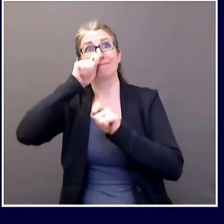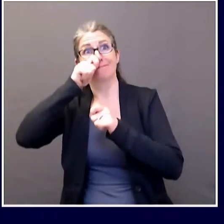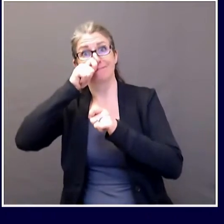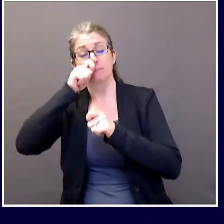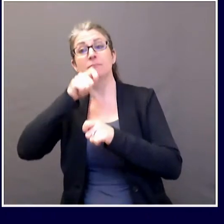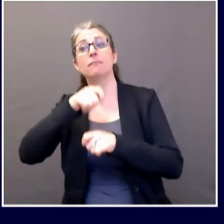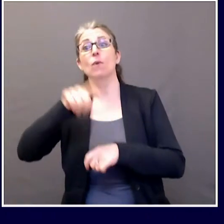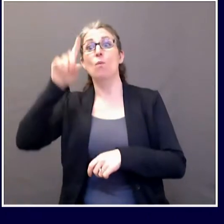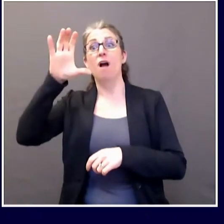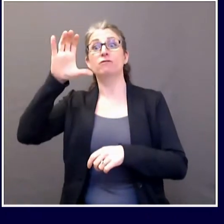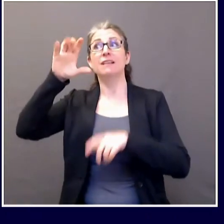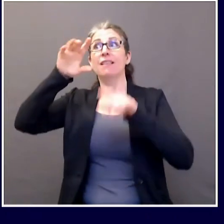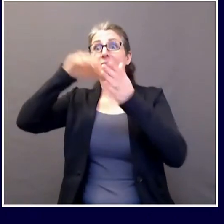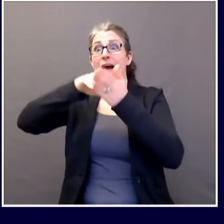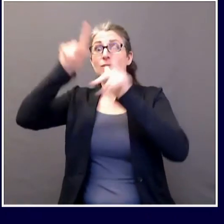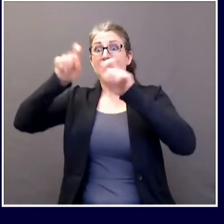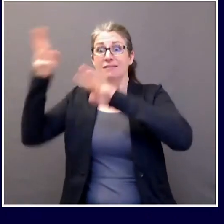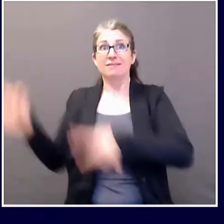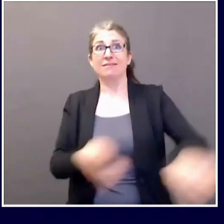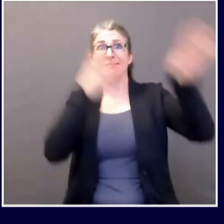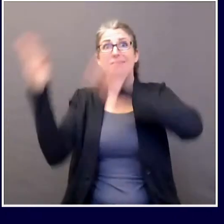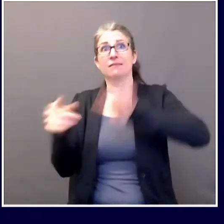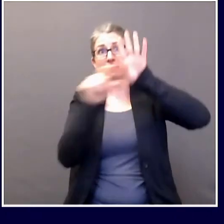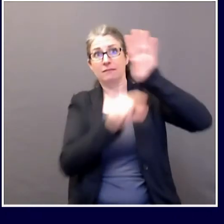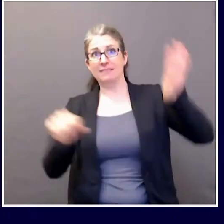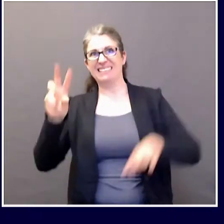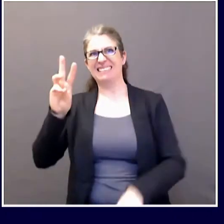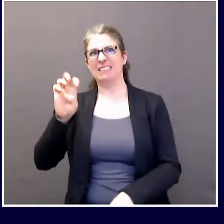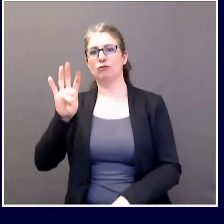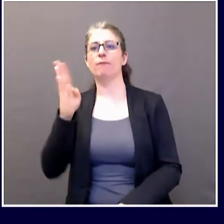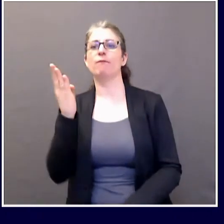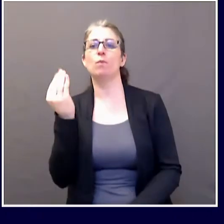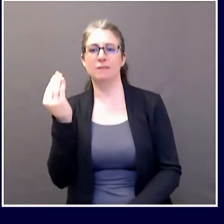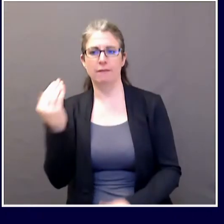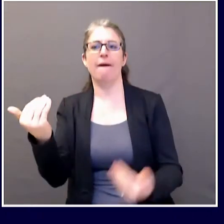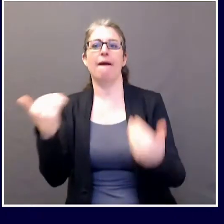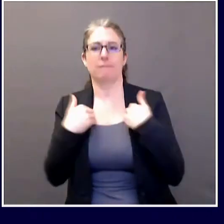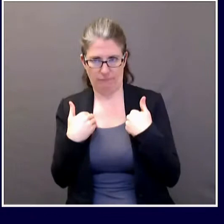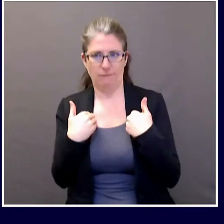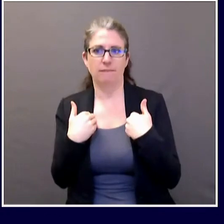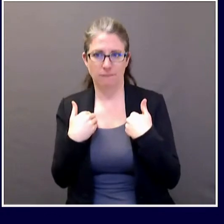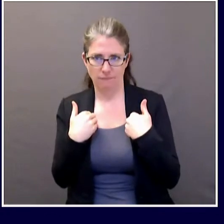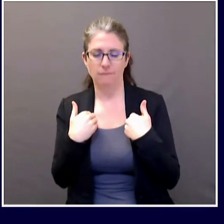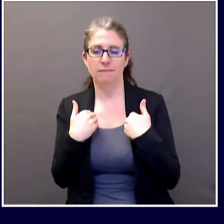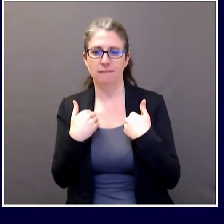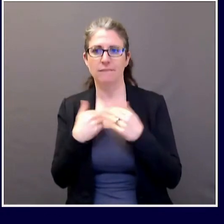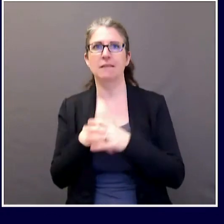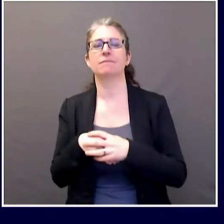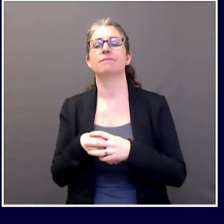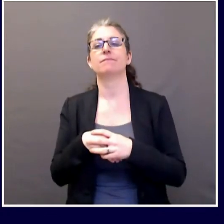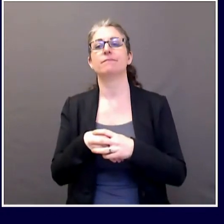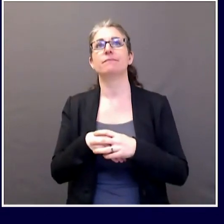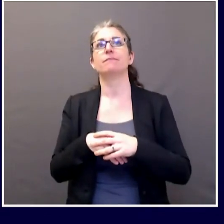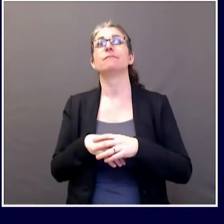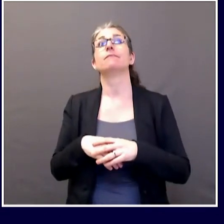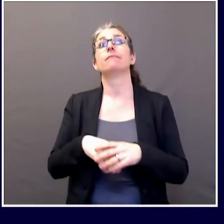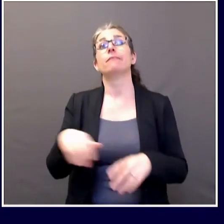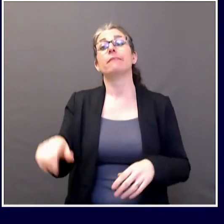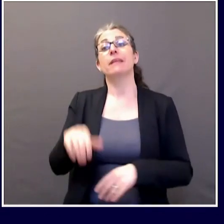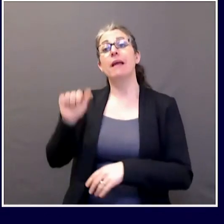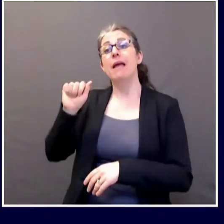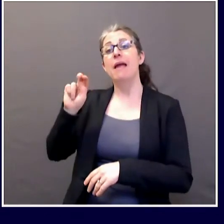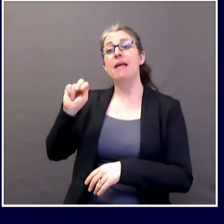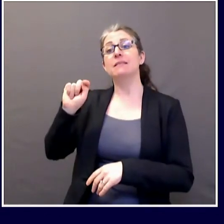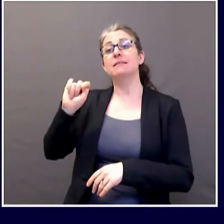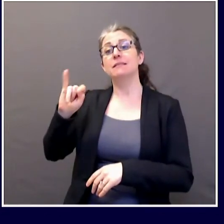every 100,000 people. We've seen similar moves with respect to antigen testing, where the 7-day positivity